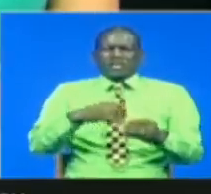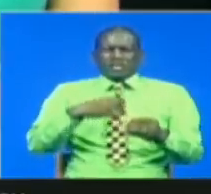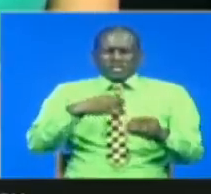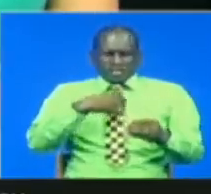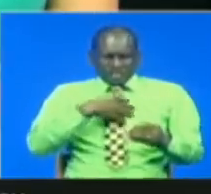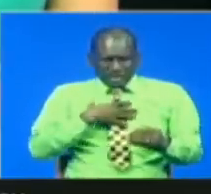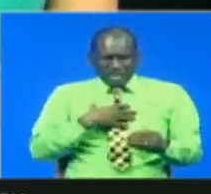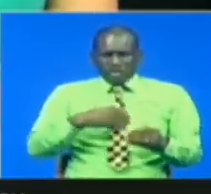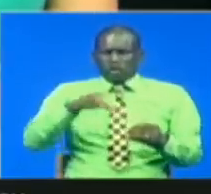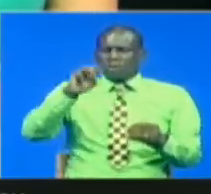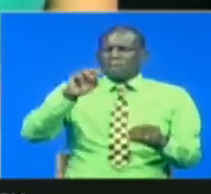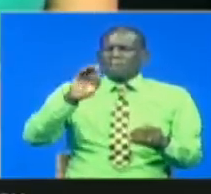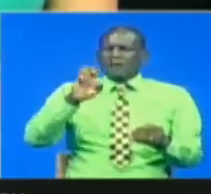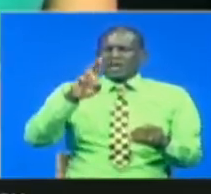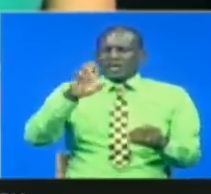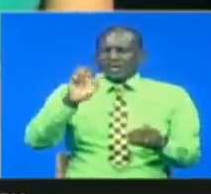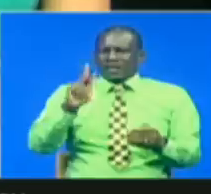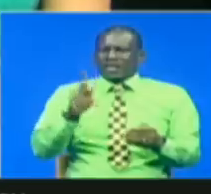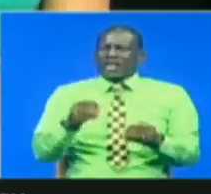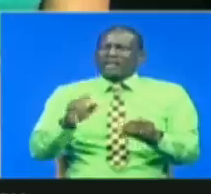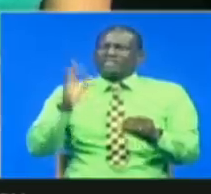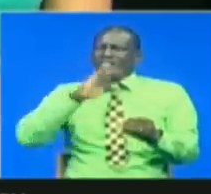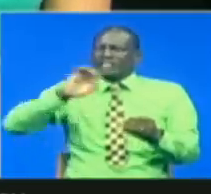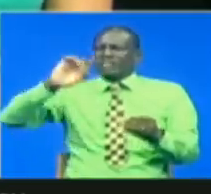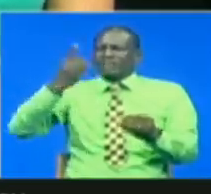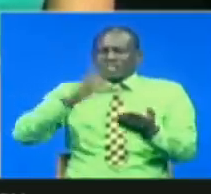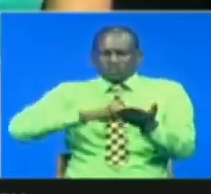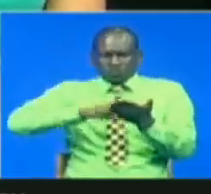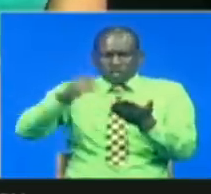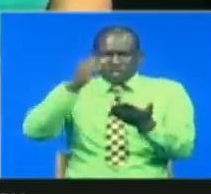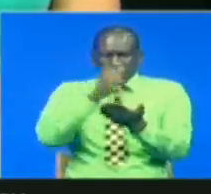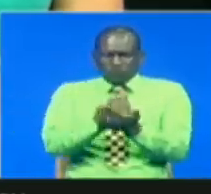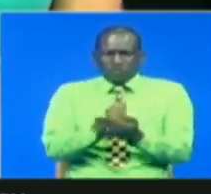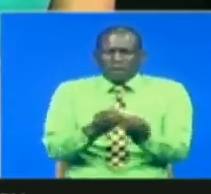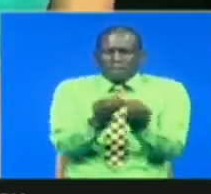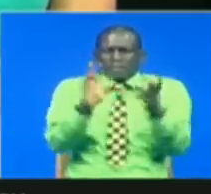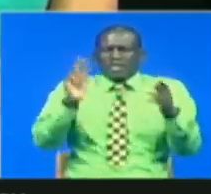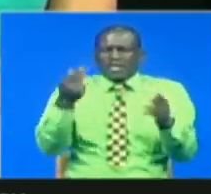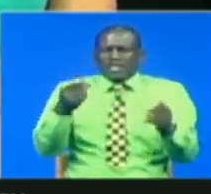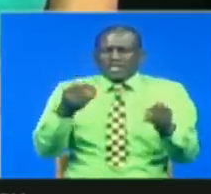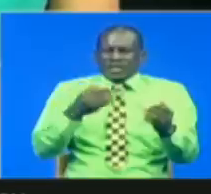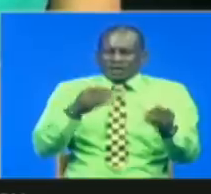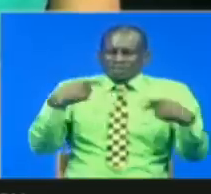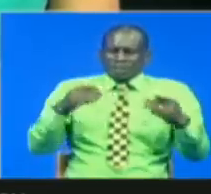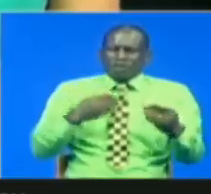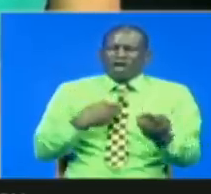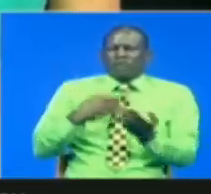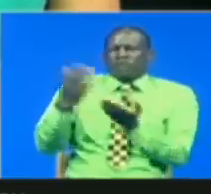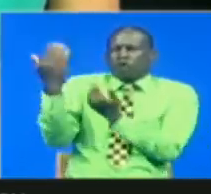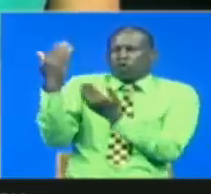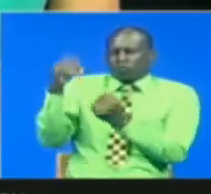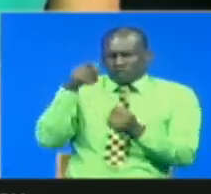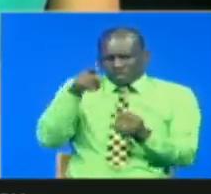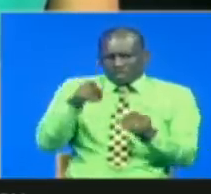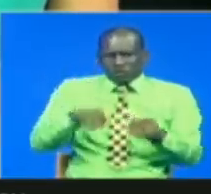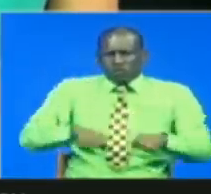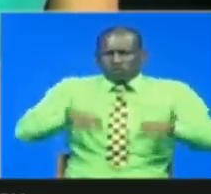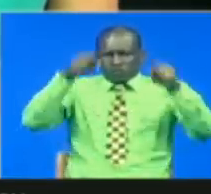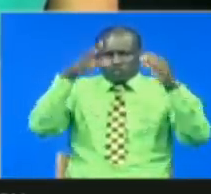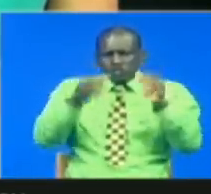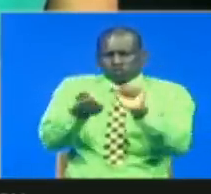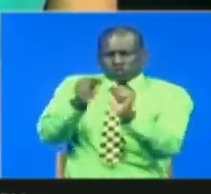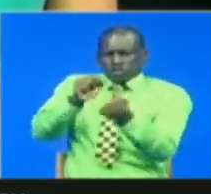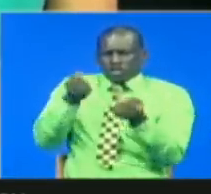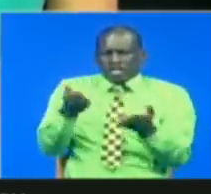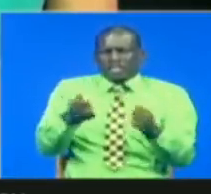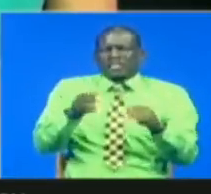has completed his first week in office, with many Kenyans placing their hopes in the former military and civilian intelligence officer to turn things around